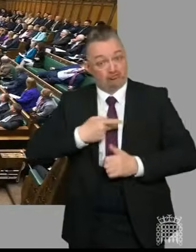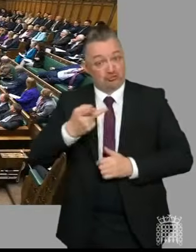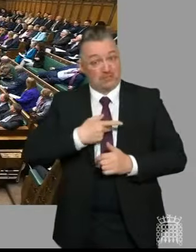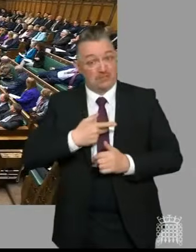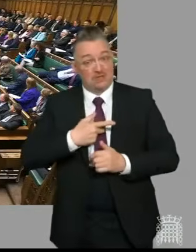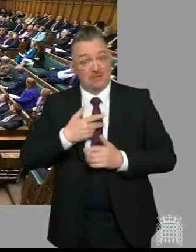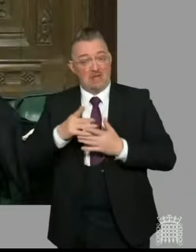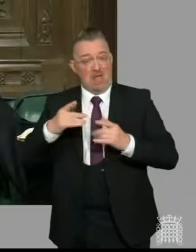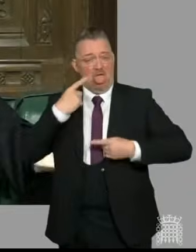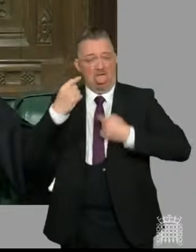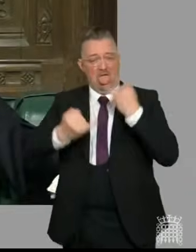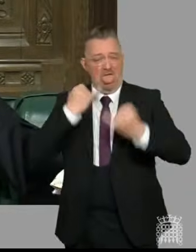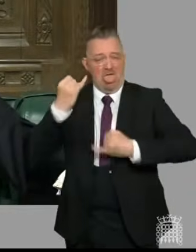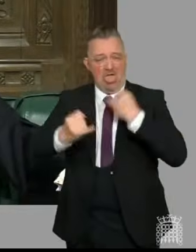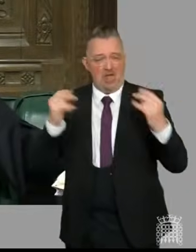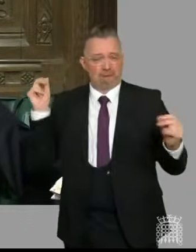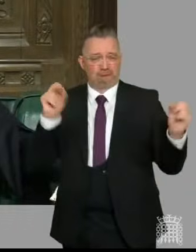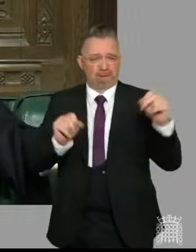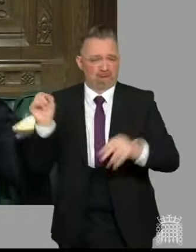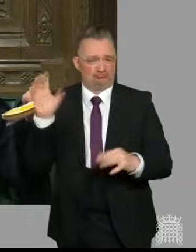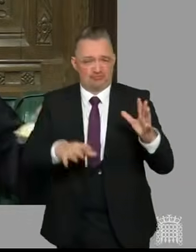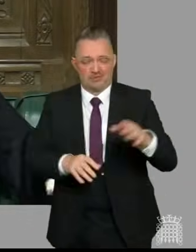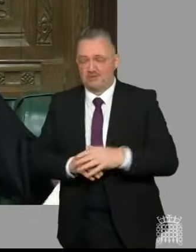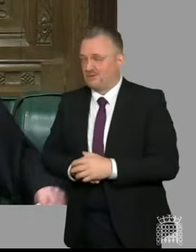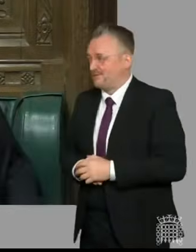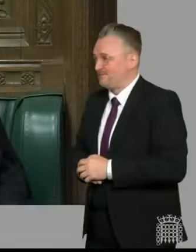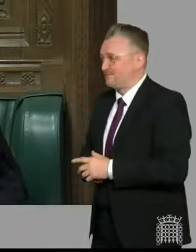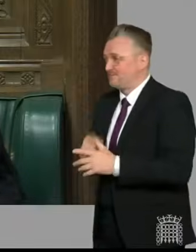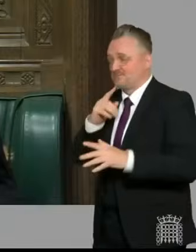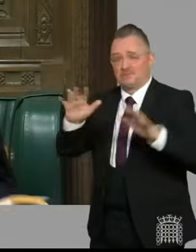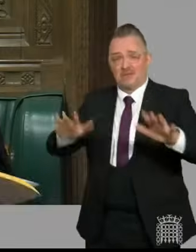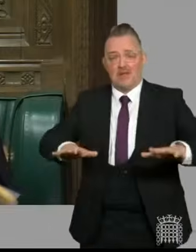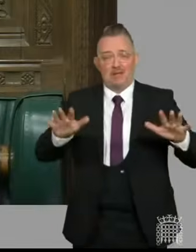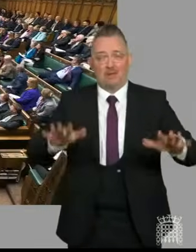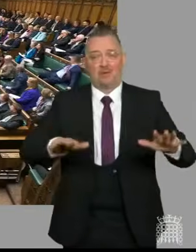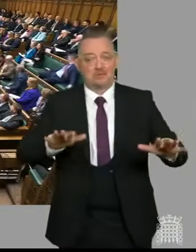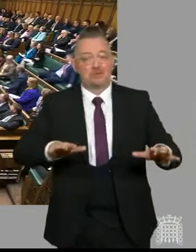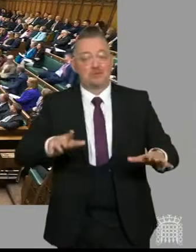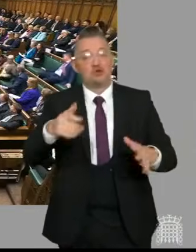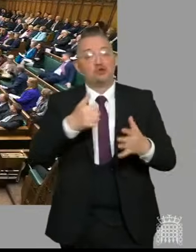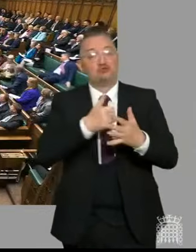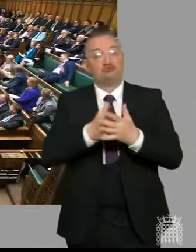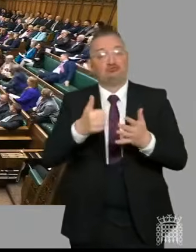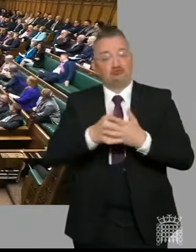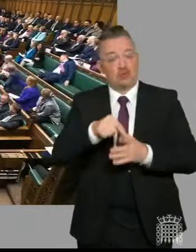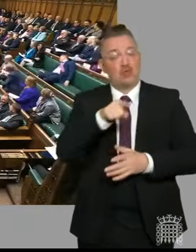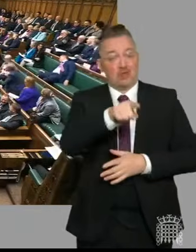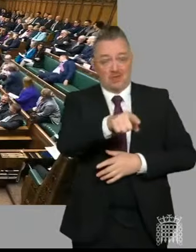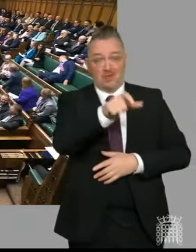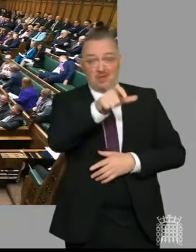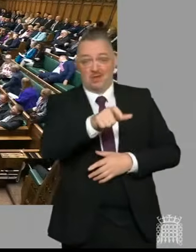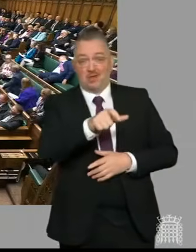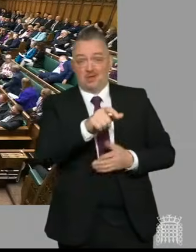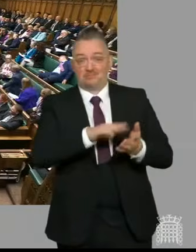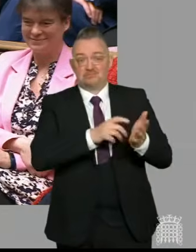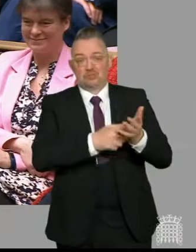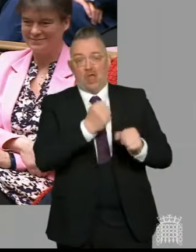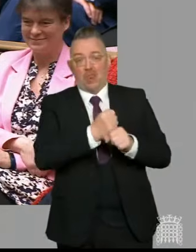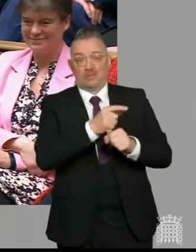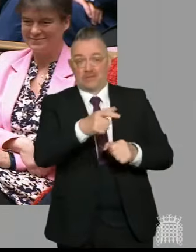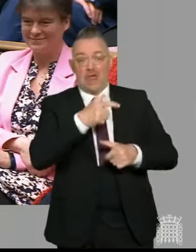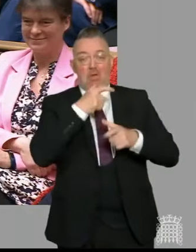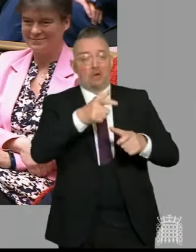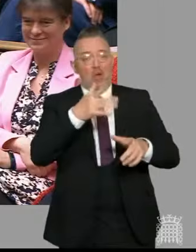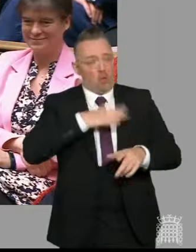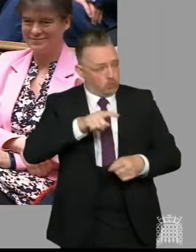Labour... Order. It's not only Mr. Gullis who's loud, so please, let me hear it. It just goes to show the disdain